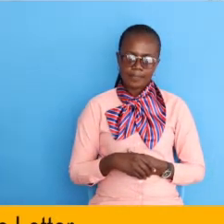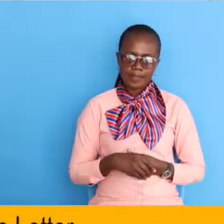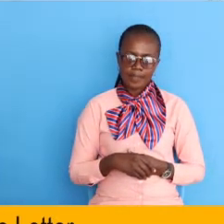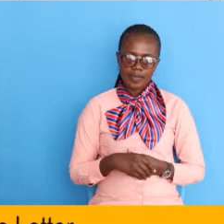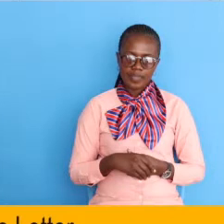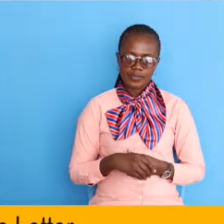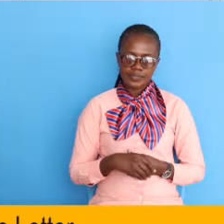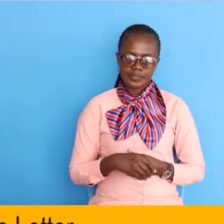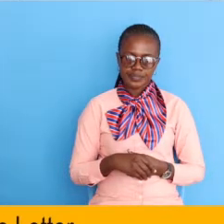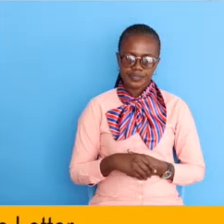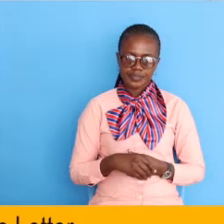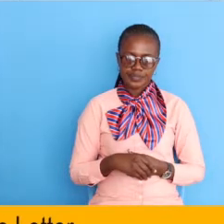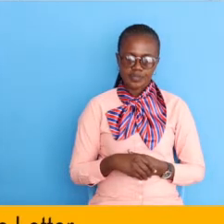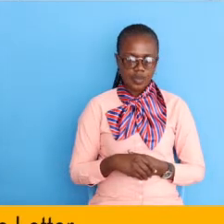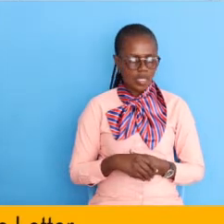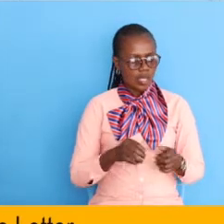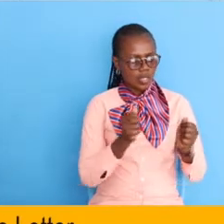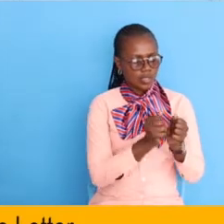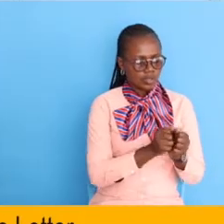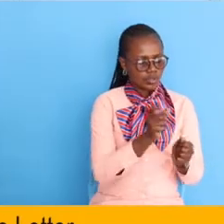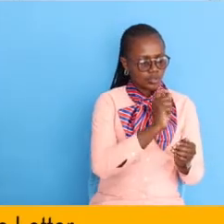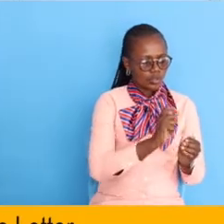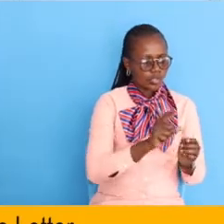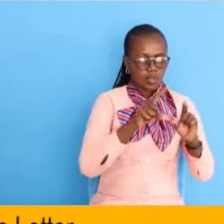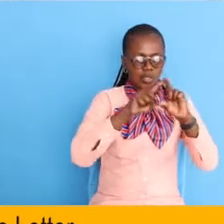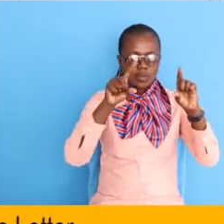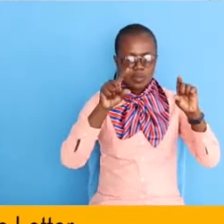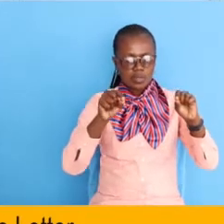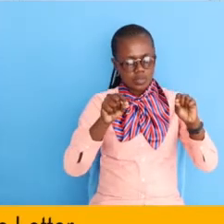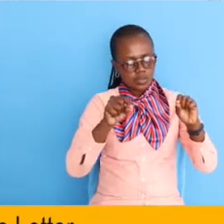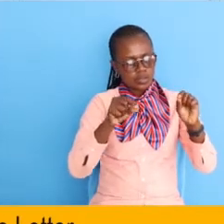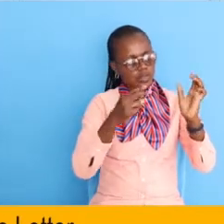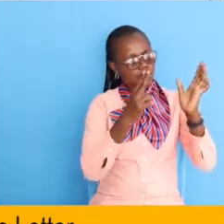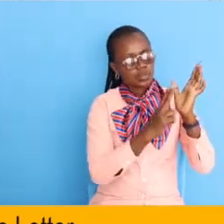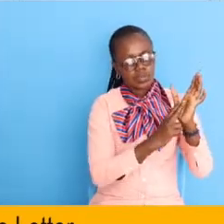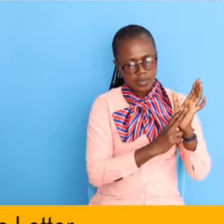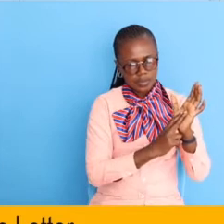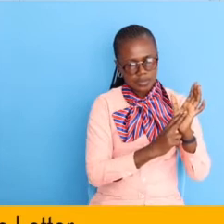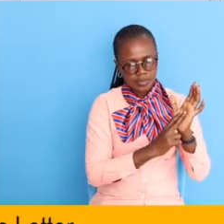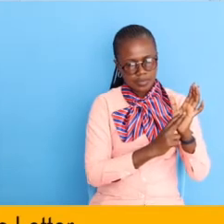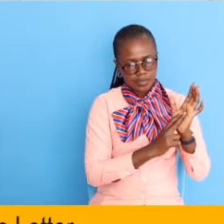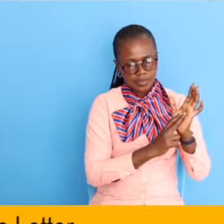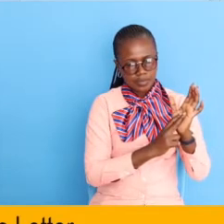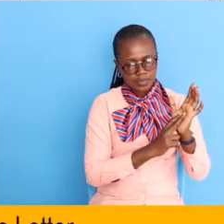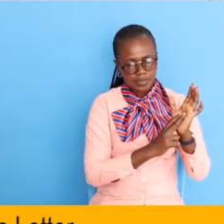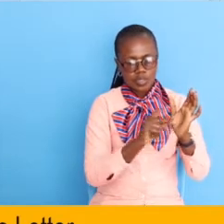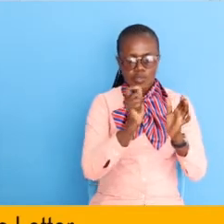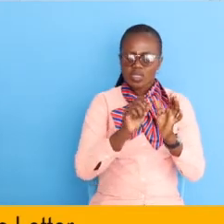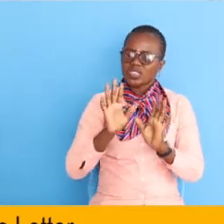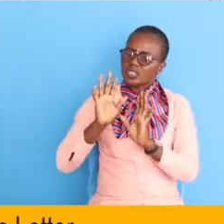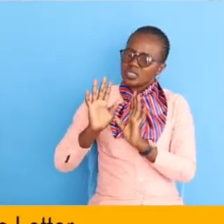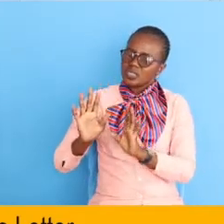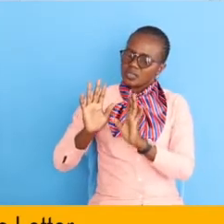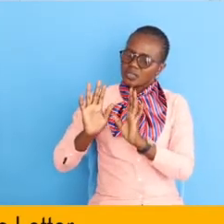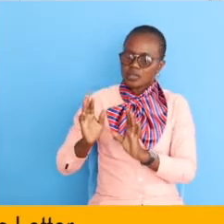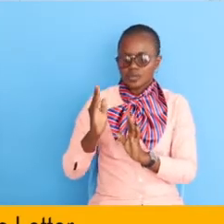What you had under box number 7, it is the same that you're going to have at this position here.